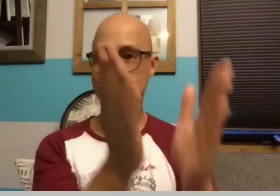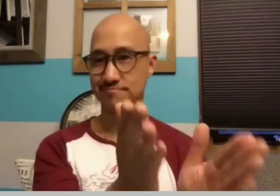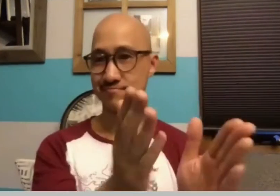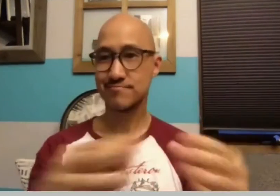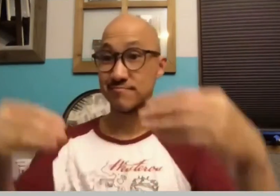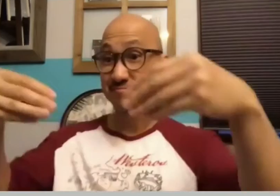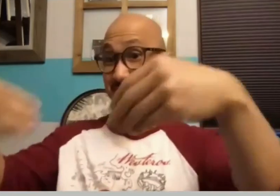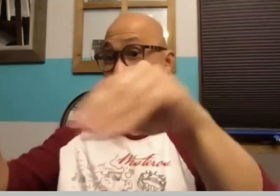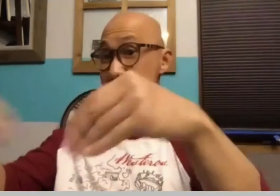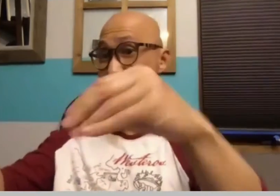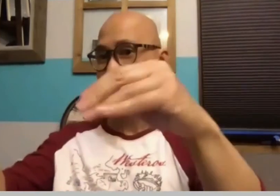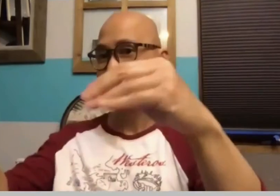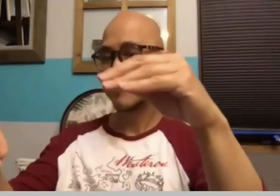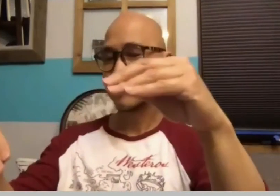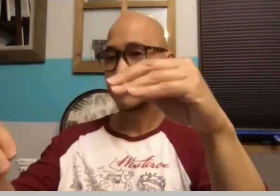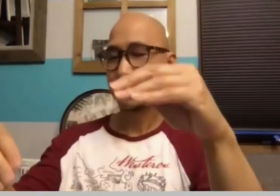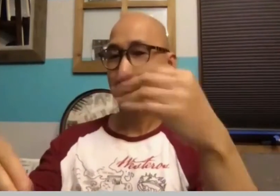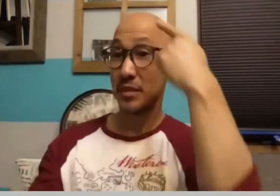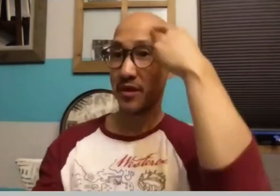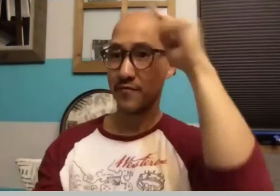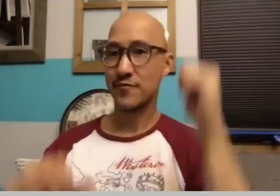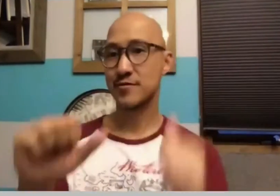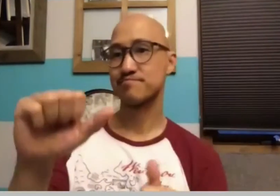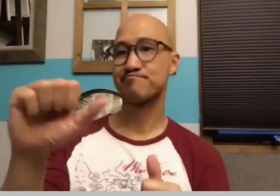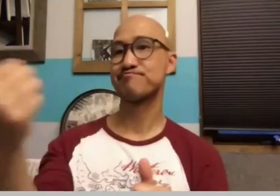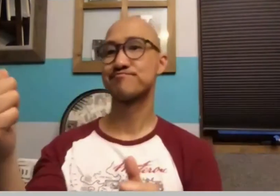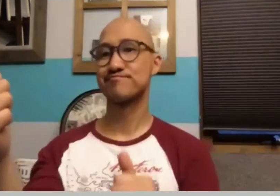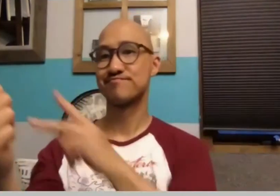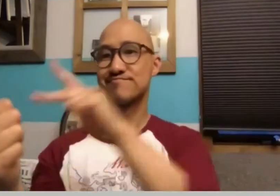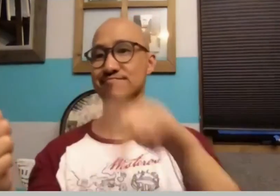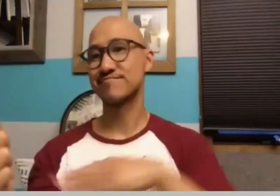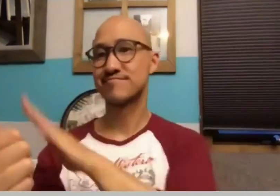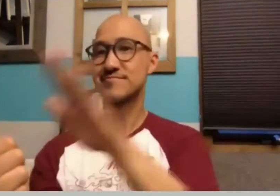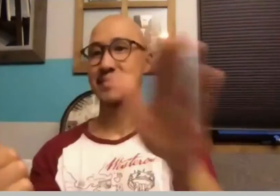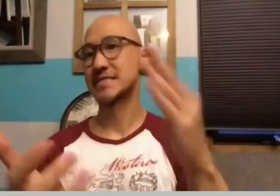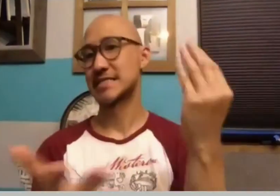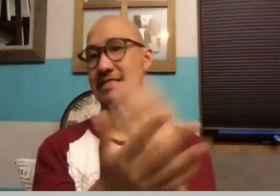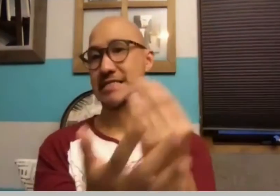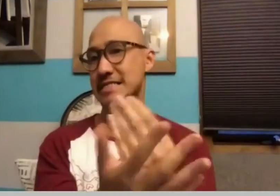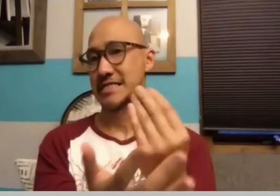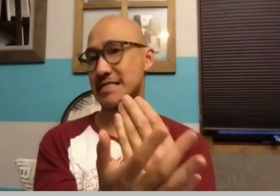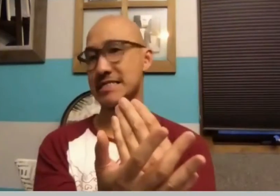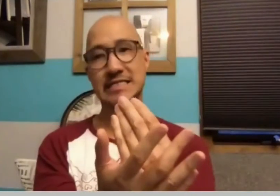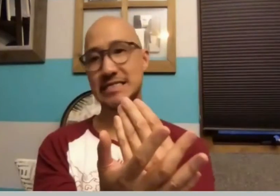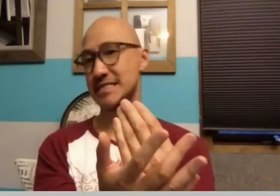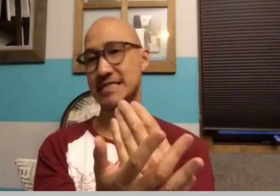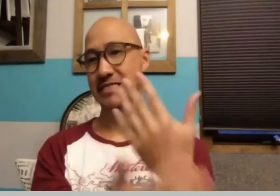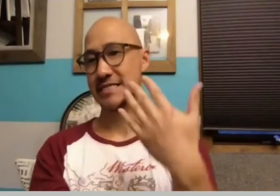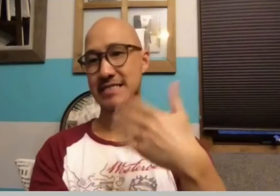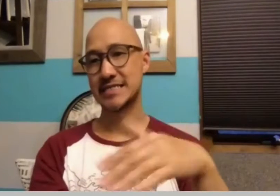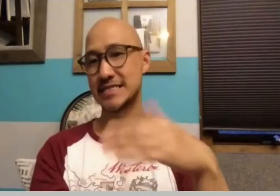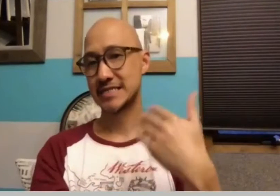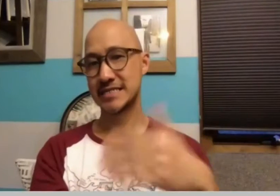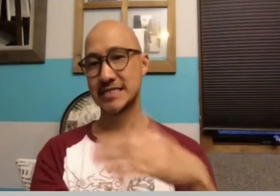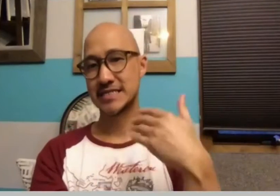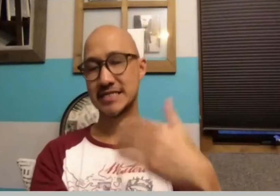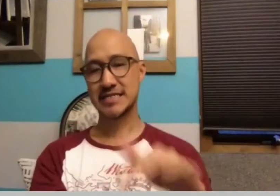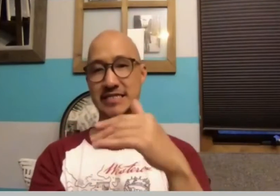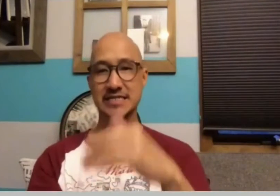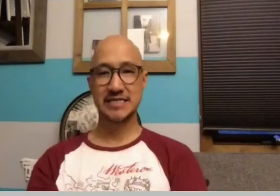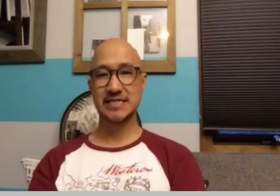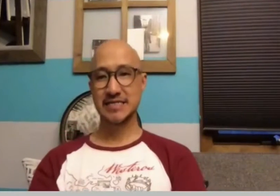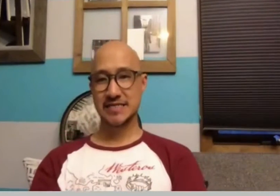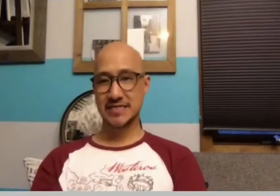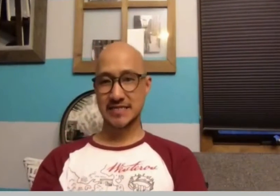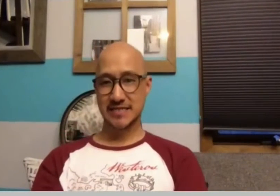in one of the older books. But if you actually read Joel, he references a lot of thoughts and ideas that come from other prophets. So even Ezra